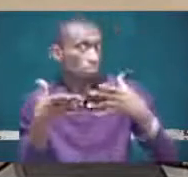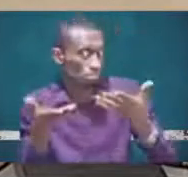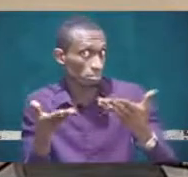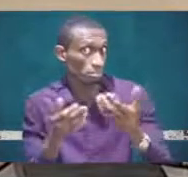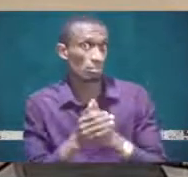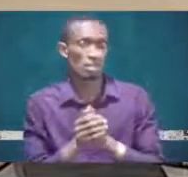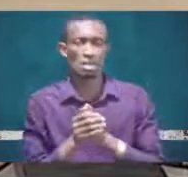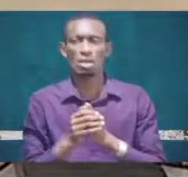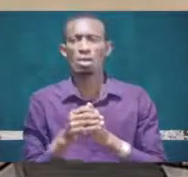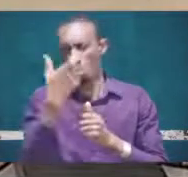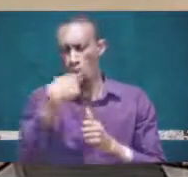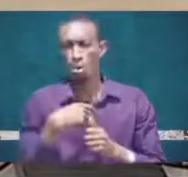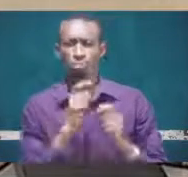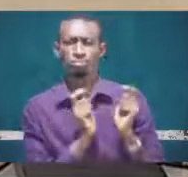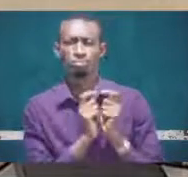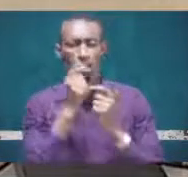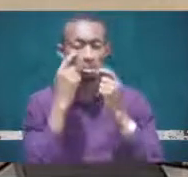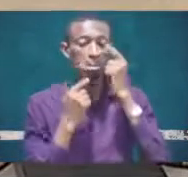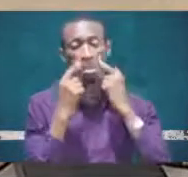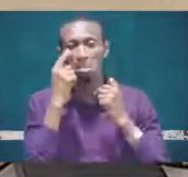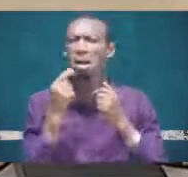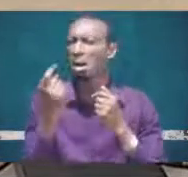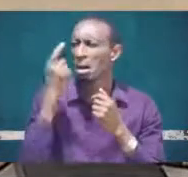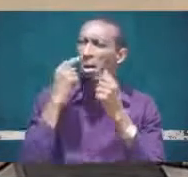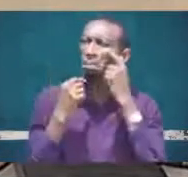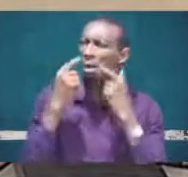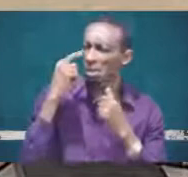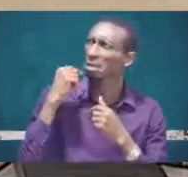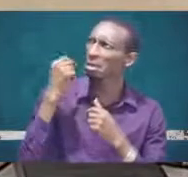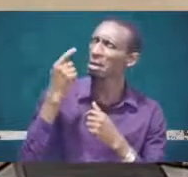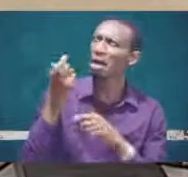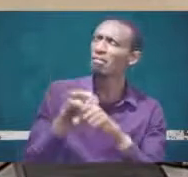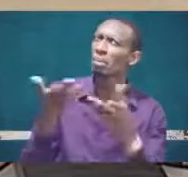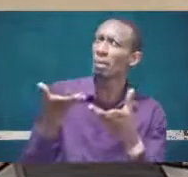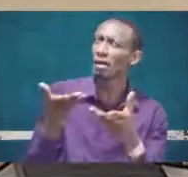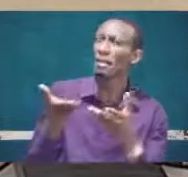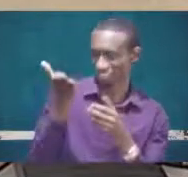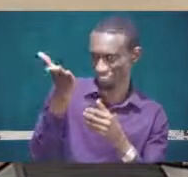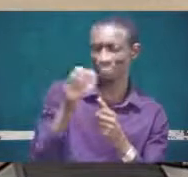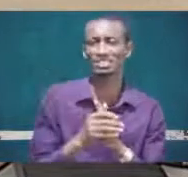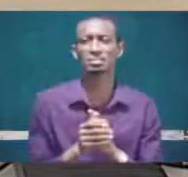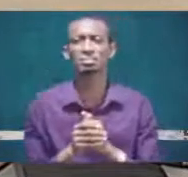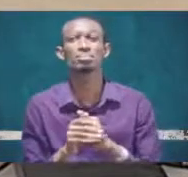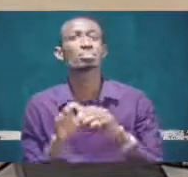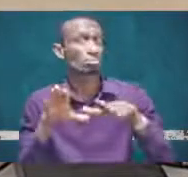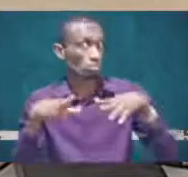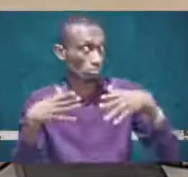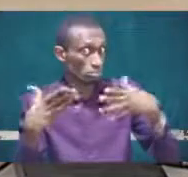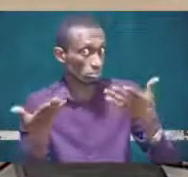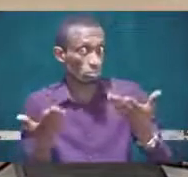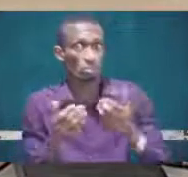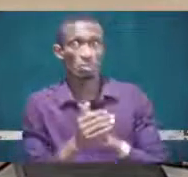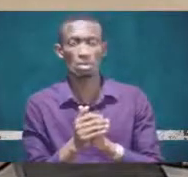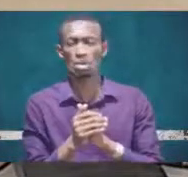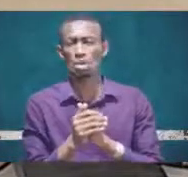produces tears. That is another exocrine gland. Let us talk about sebaceous gland, which produces sebum,